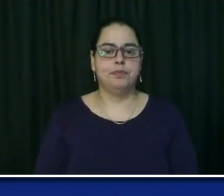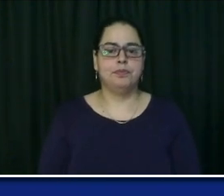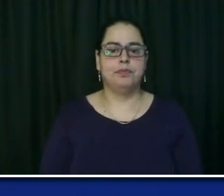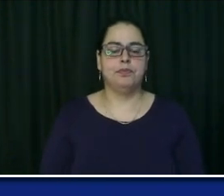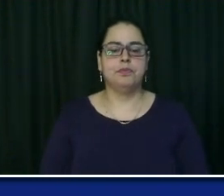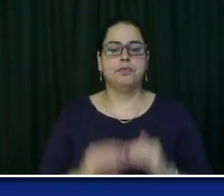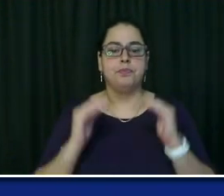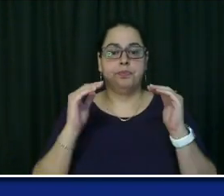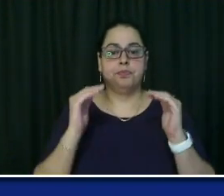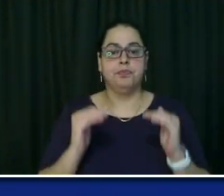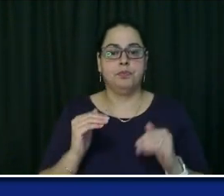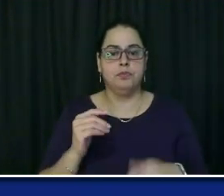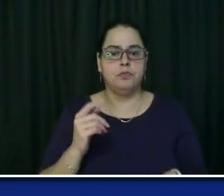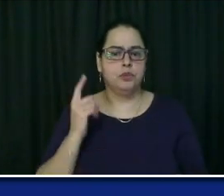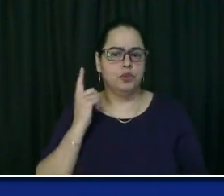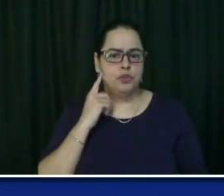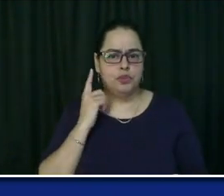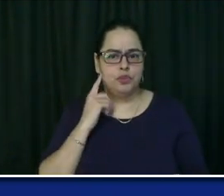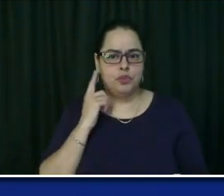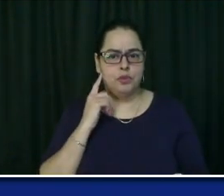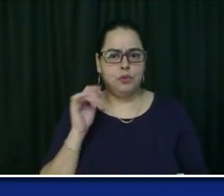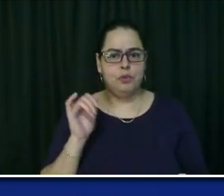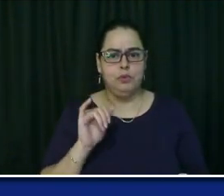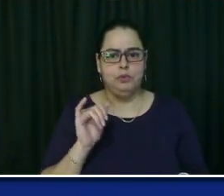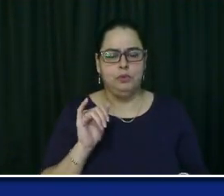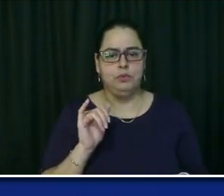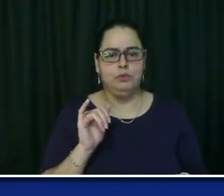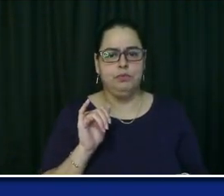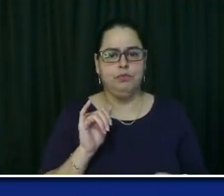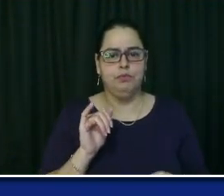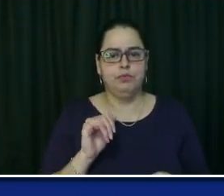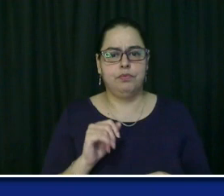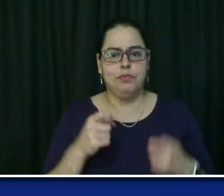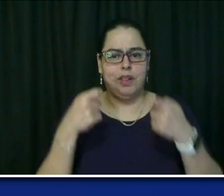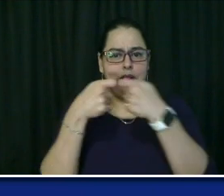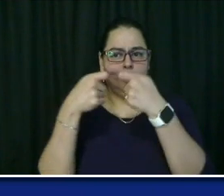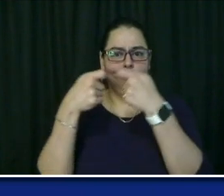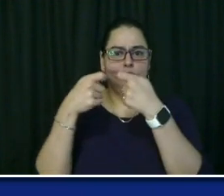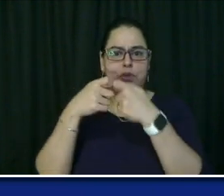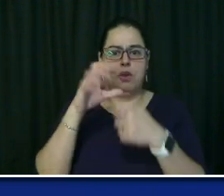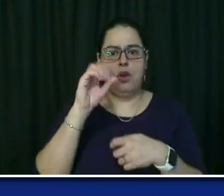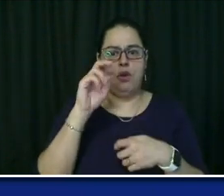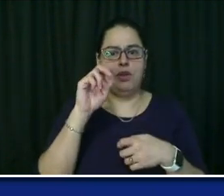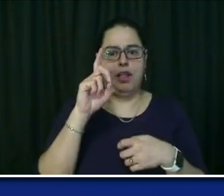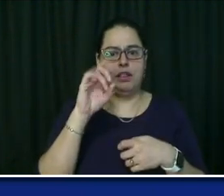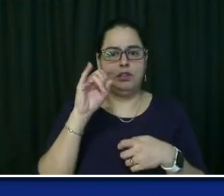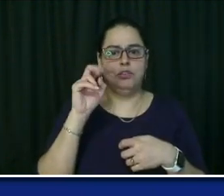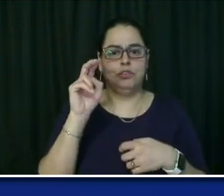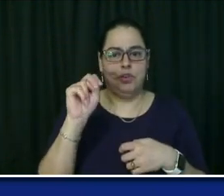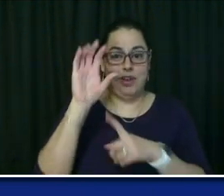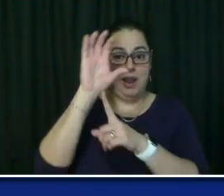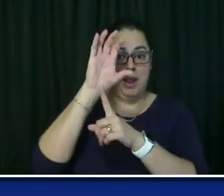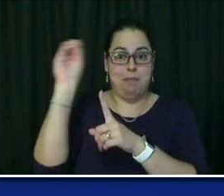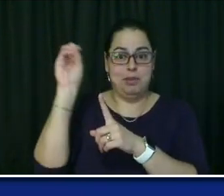for residential customers who suffered through the recent outages. We were told that the credit will be somewhere between